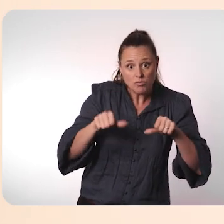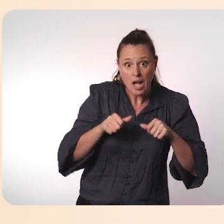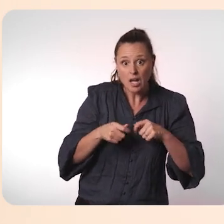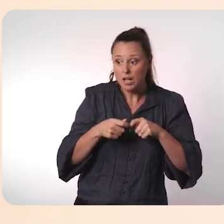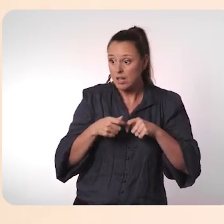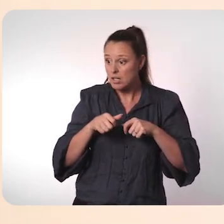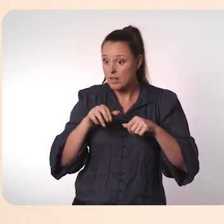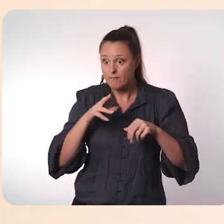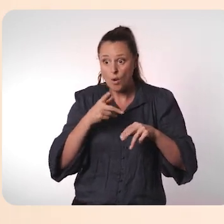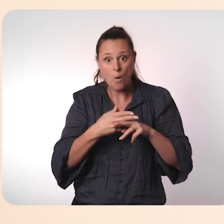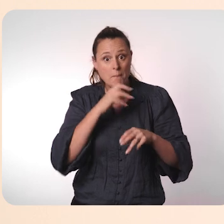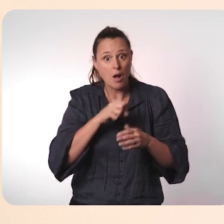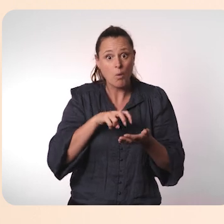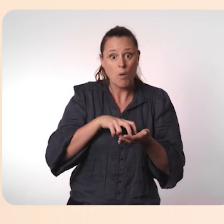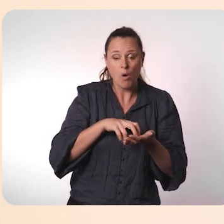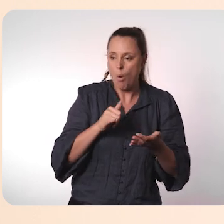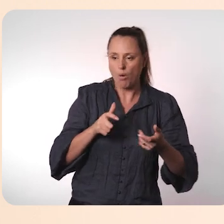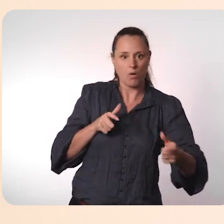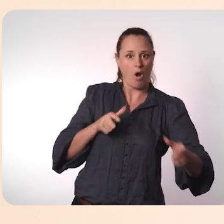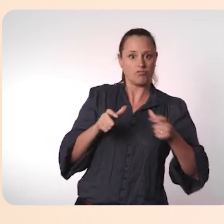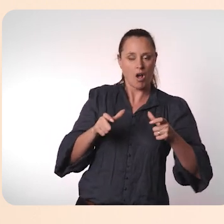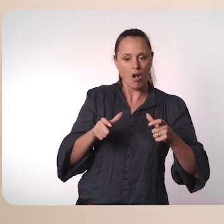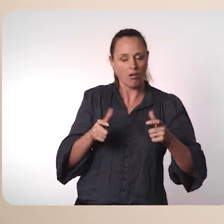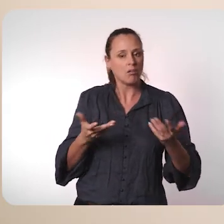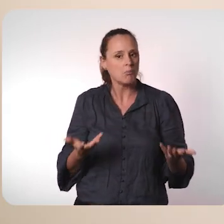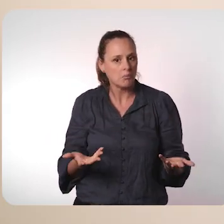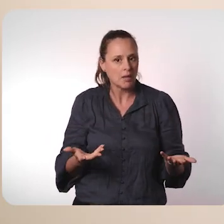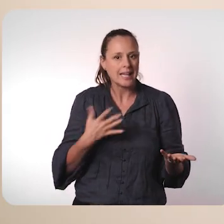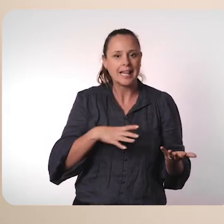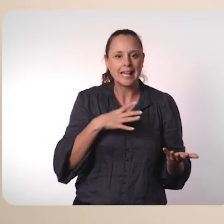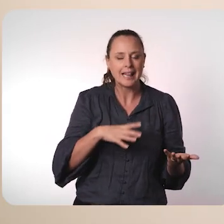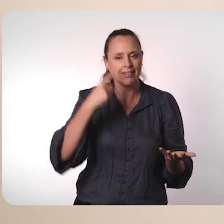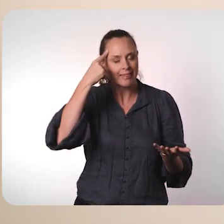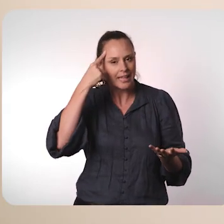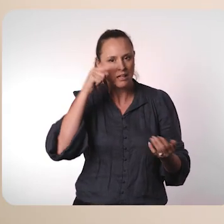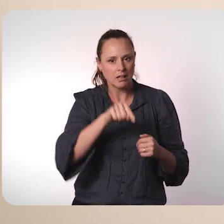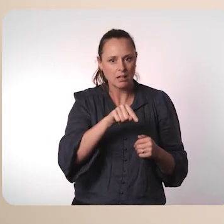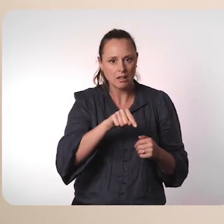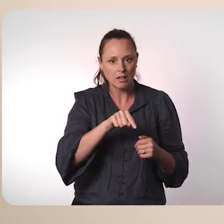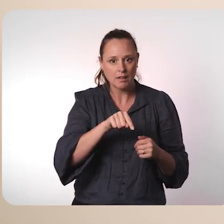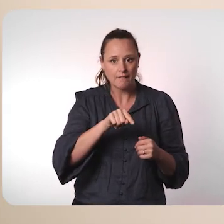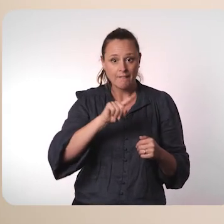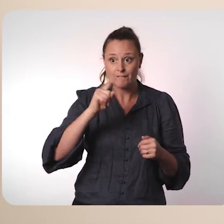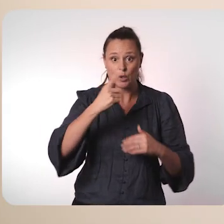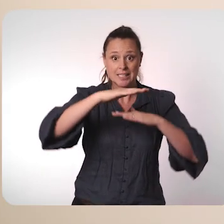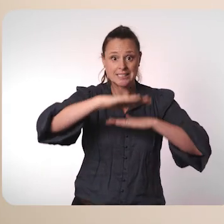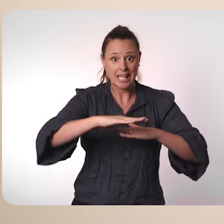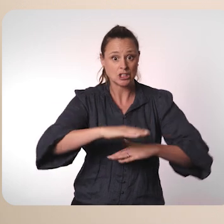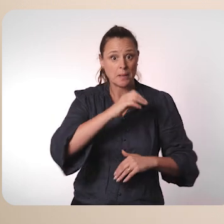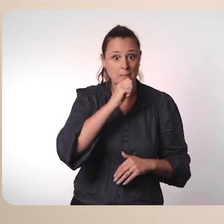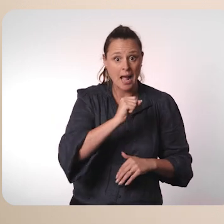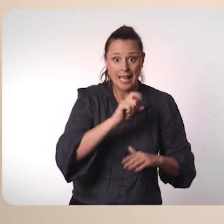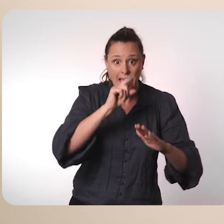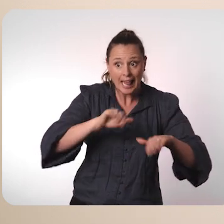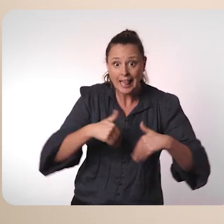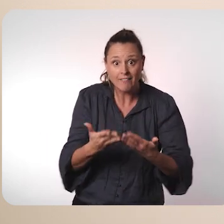it happening all the time, or not always be in control. For First Nations men, and I don't see why other men